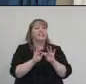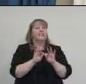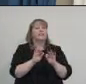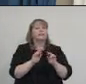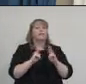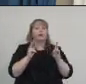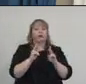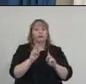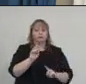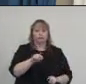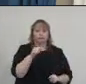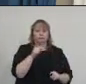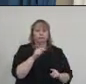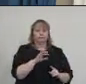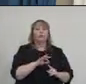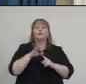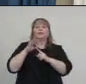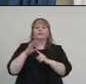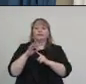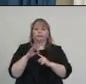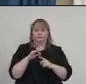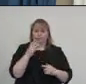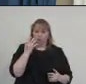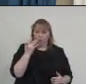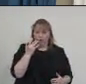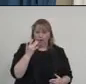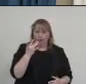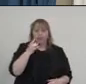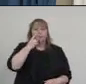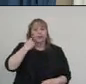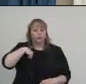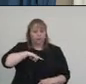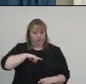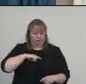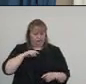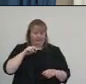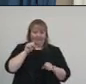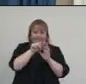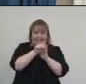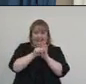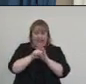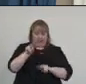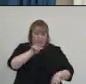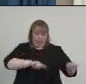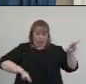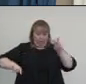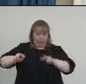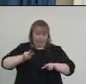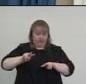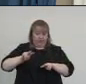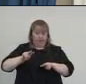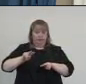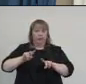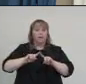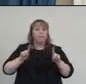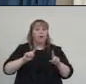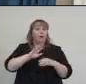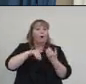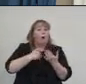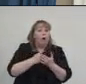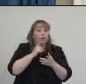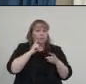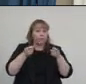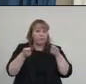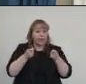our roadmap is state managed and locally executed. Up to this point, the state has directed the response efforts